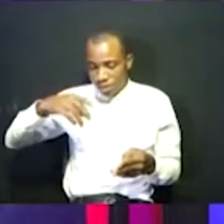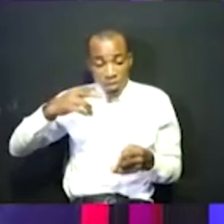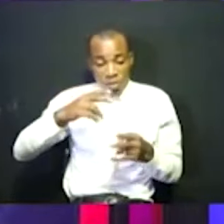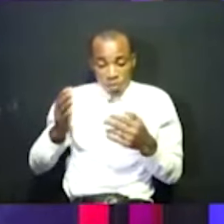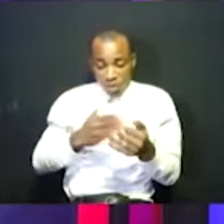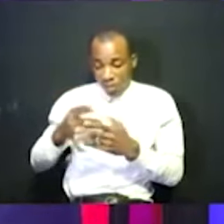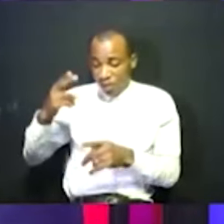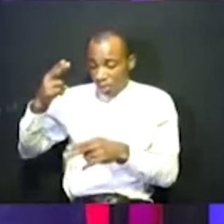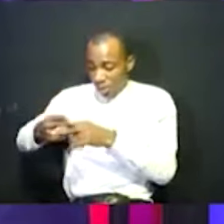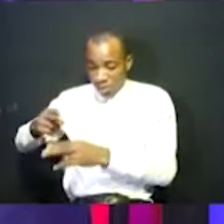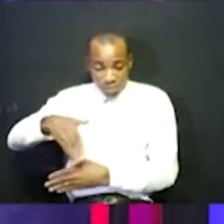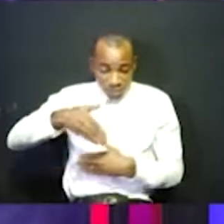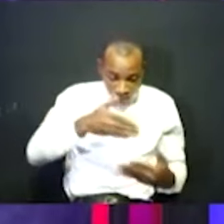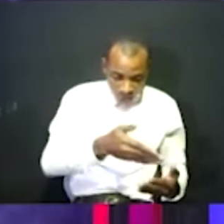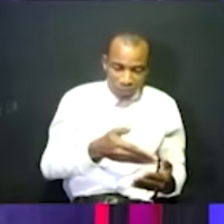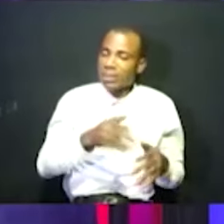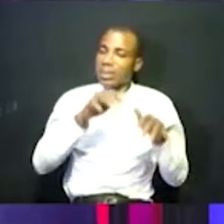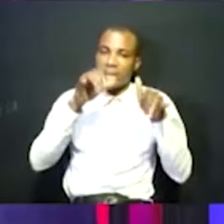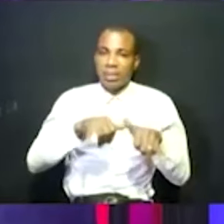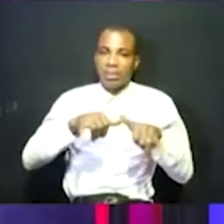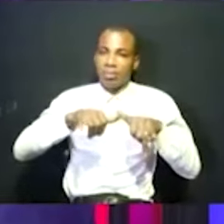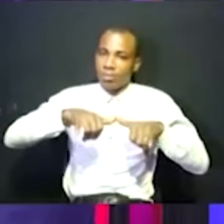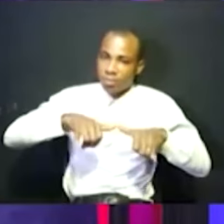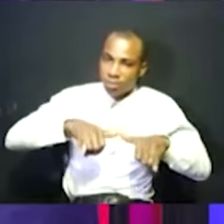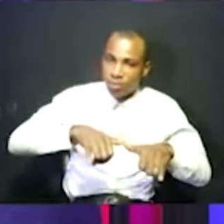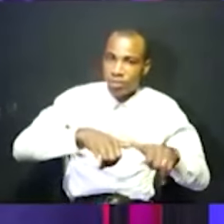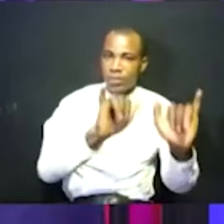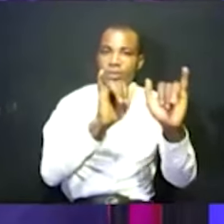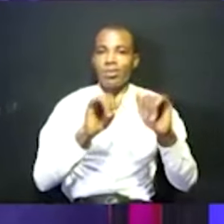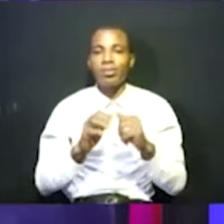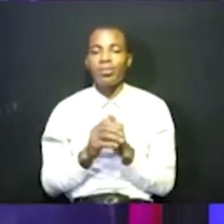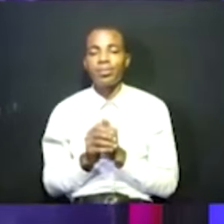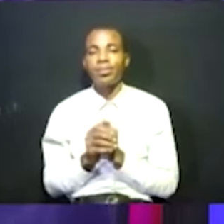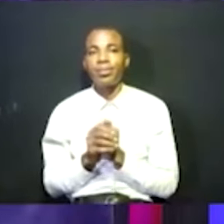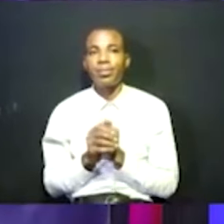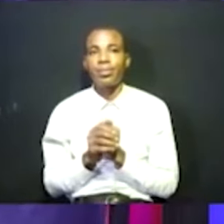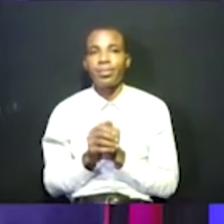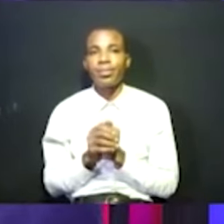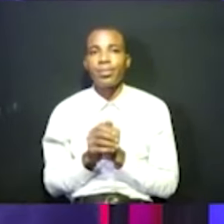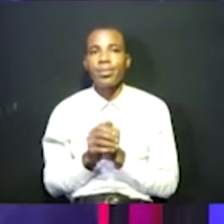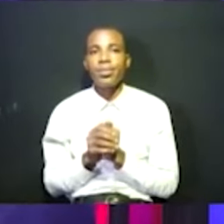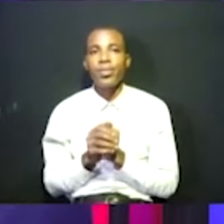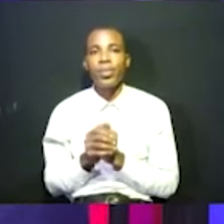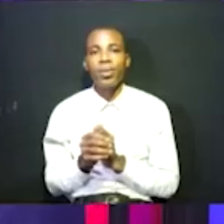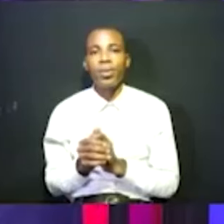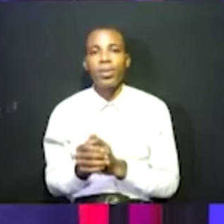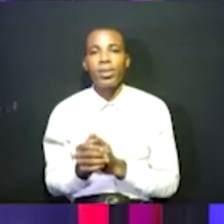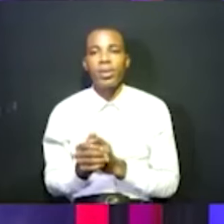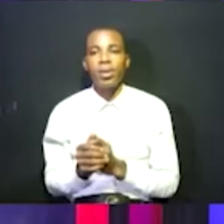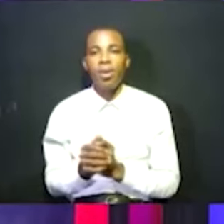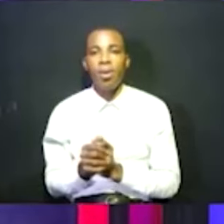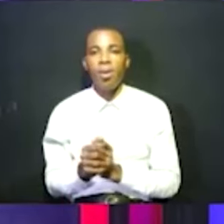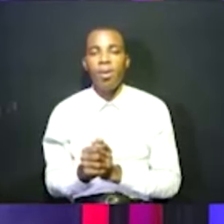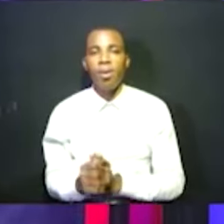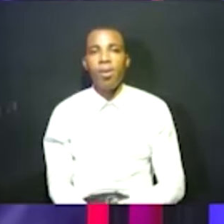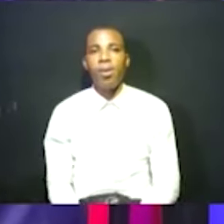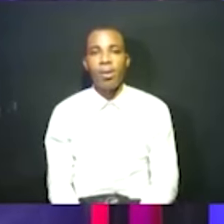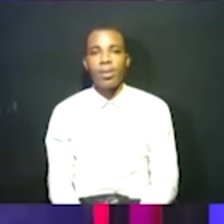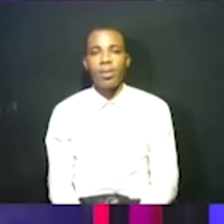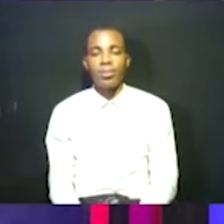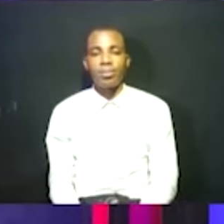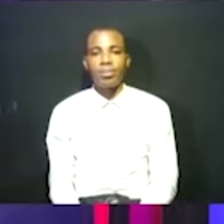that was its name. The Radin Yanko Pond, the Dotian, you know, Riamu Madoma, any Riamu Nomenina, nor the Womba, Onipanon Chance,